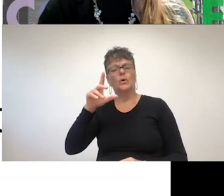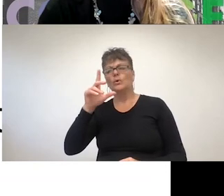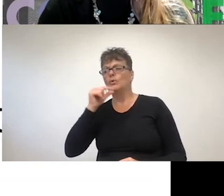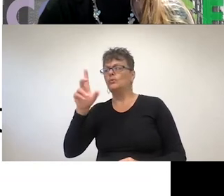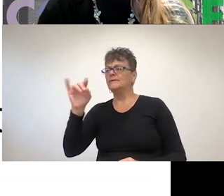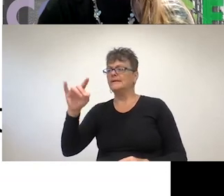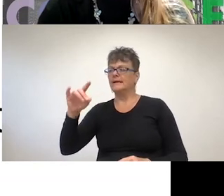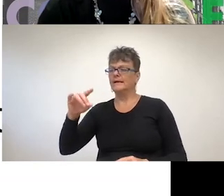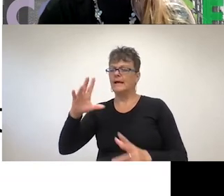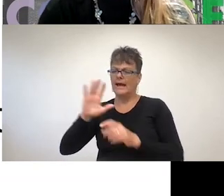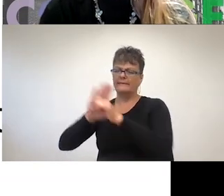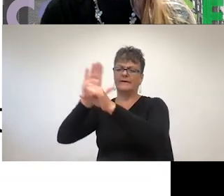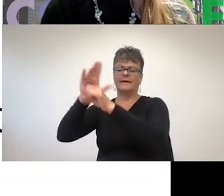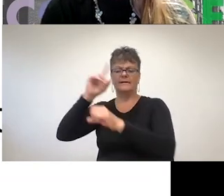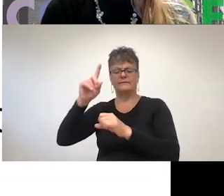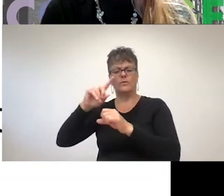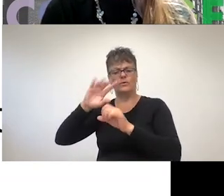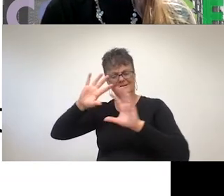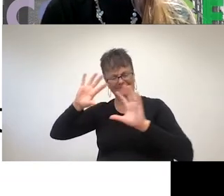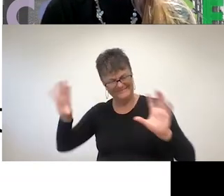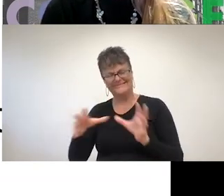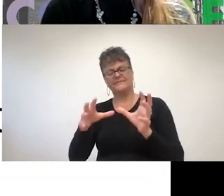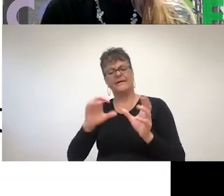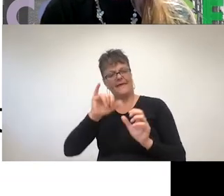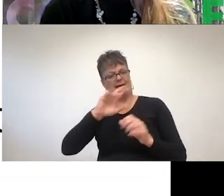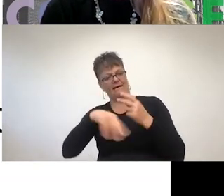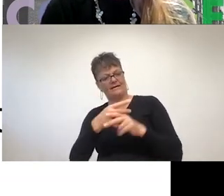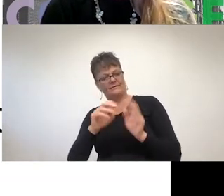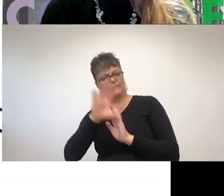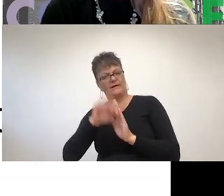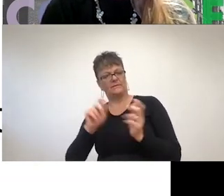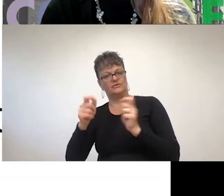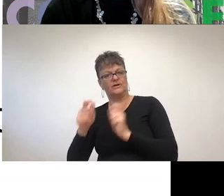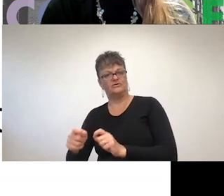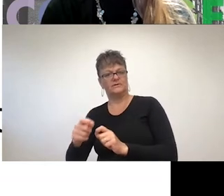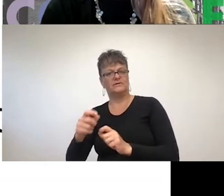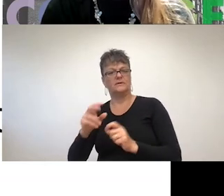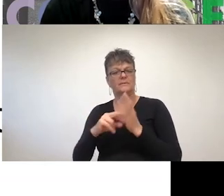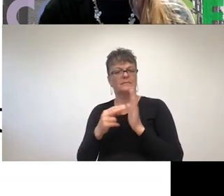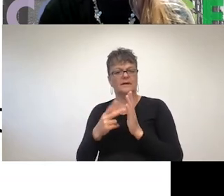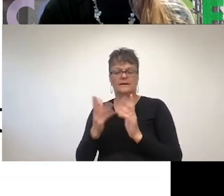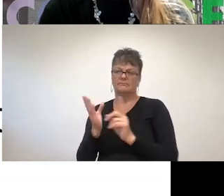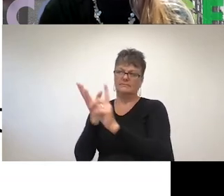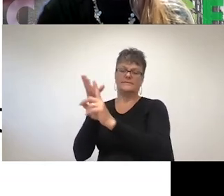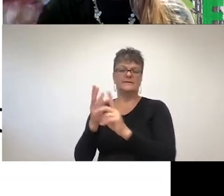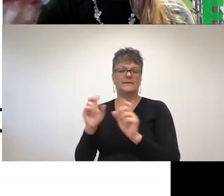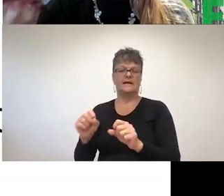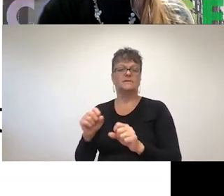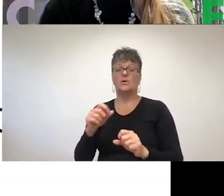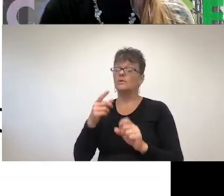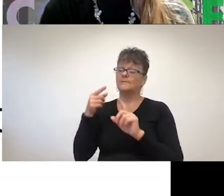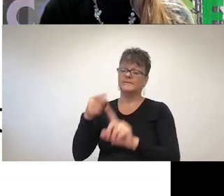changes necessary to make this important way of working possible for especially people who face more oppression